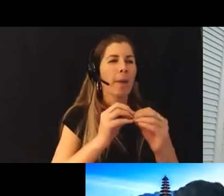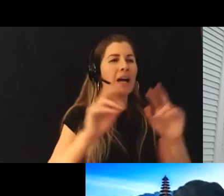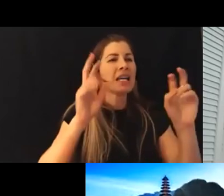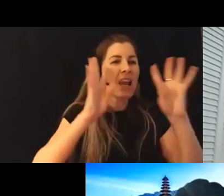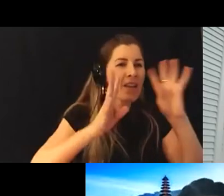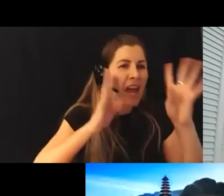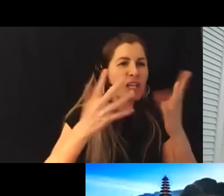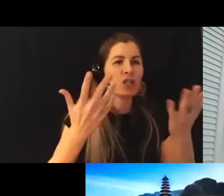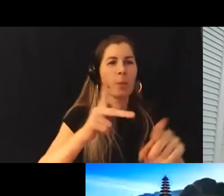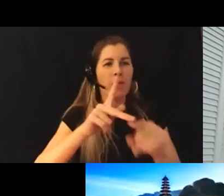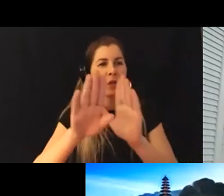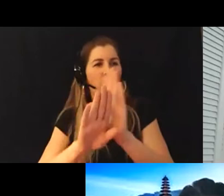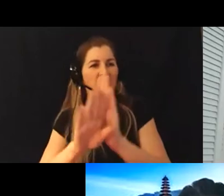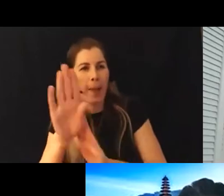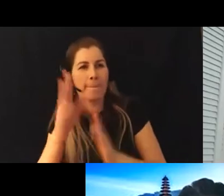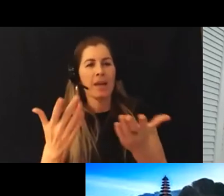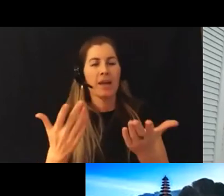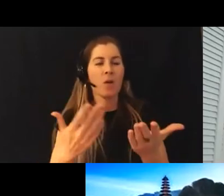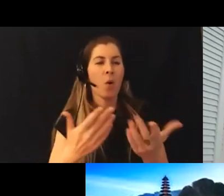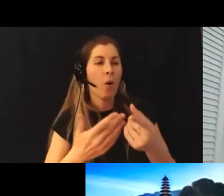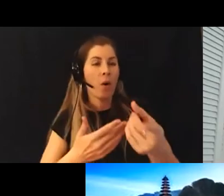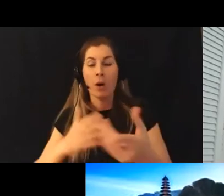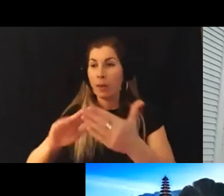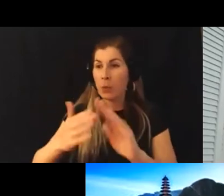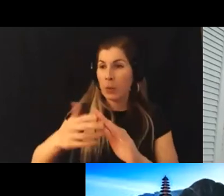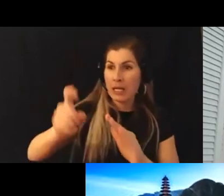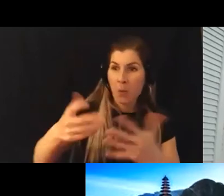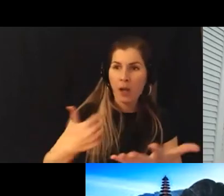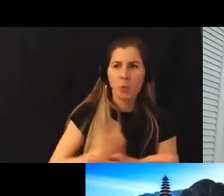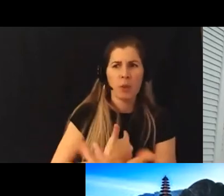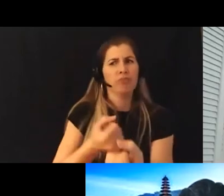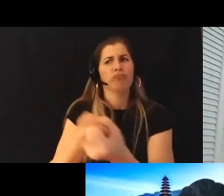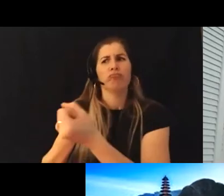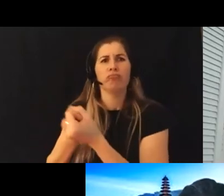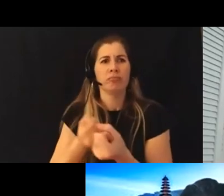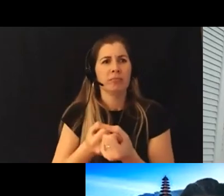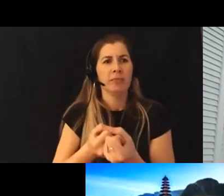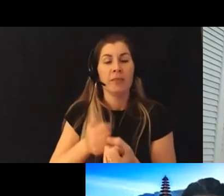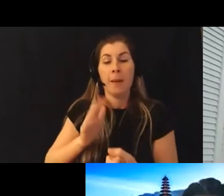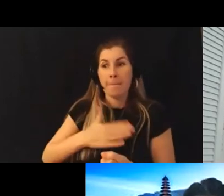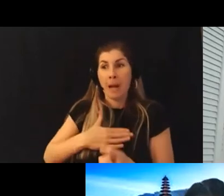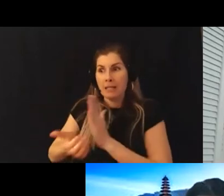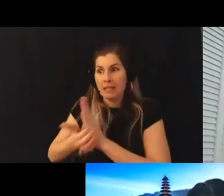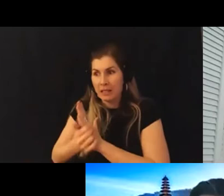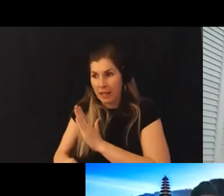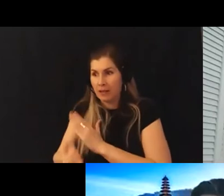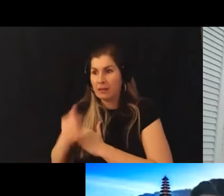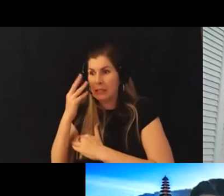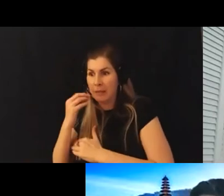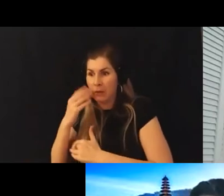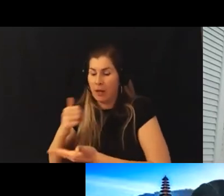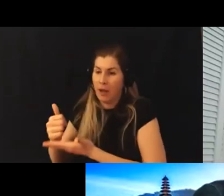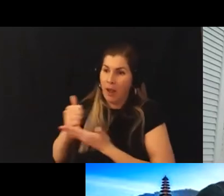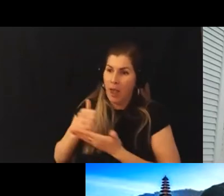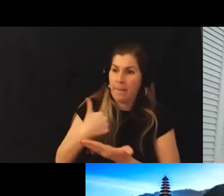professional development, responding to needs of community, bringing your expertise as a teaching artist to help us at the